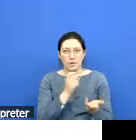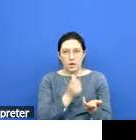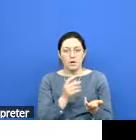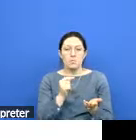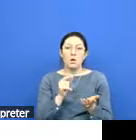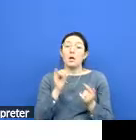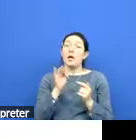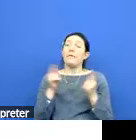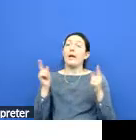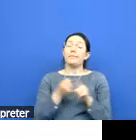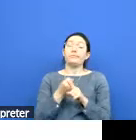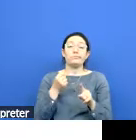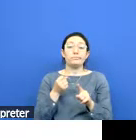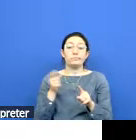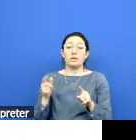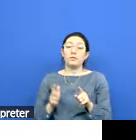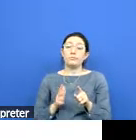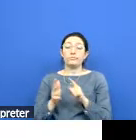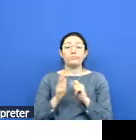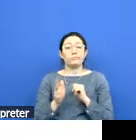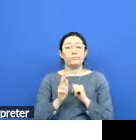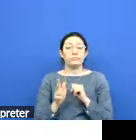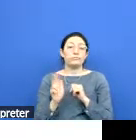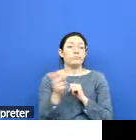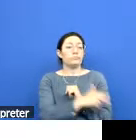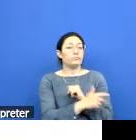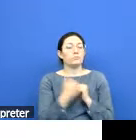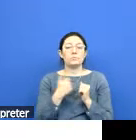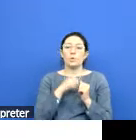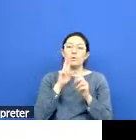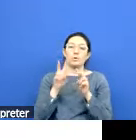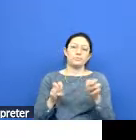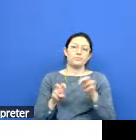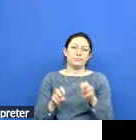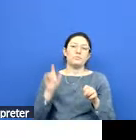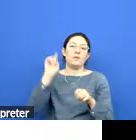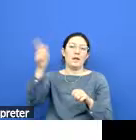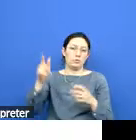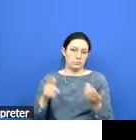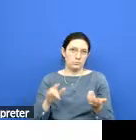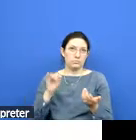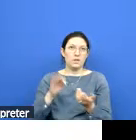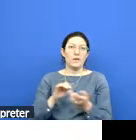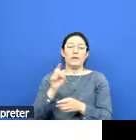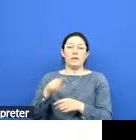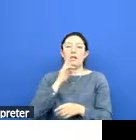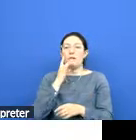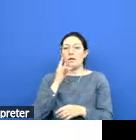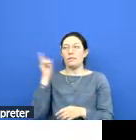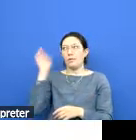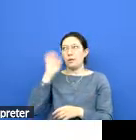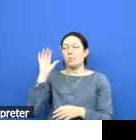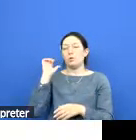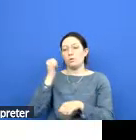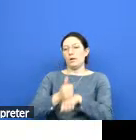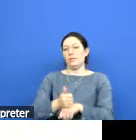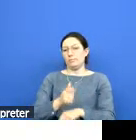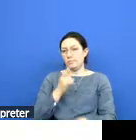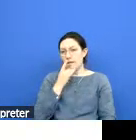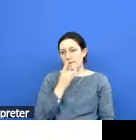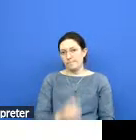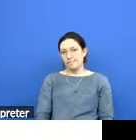that turns out to be the case and it creates accidents, they'll take a look at that. And if it warrants a light, they'll require a light to go in.